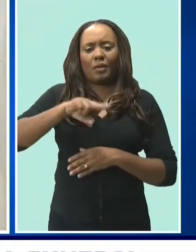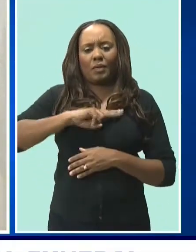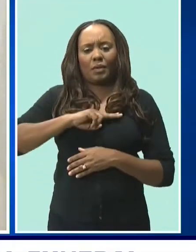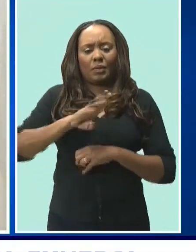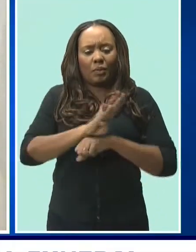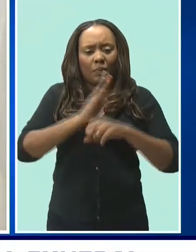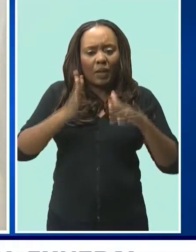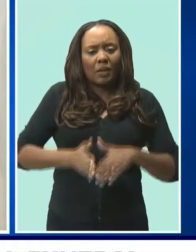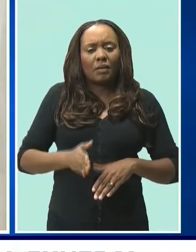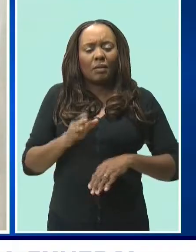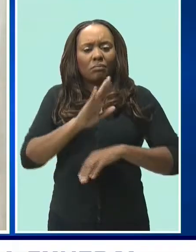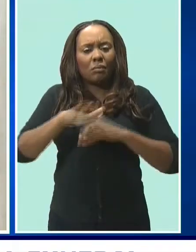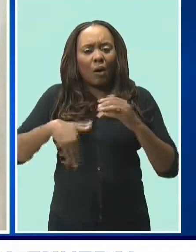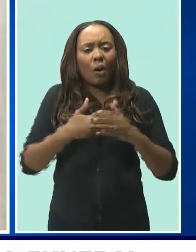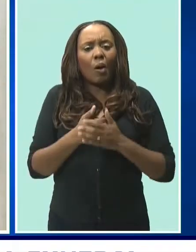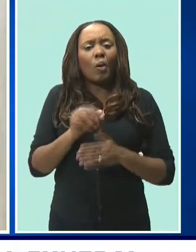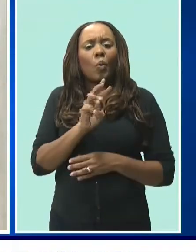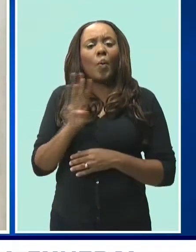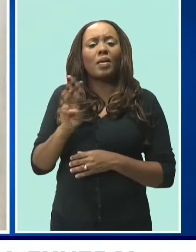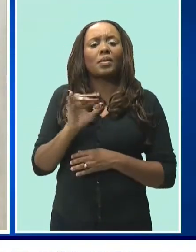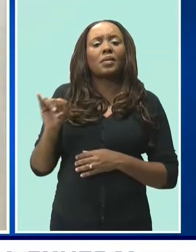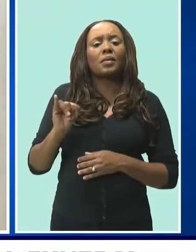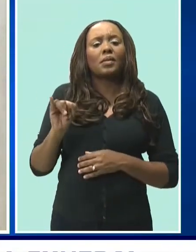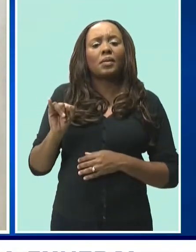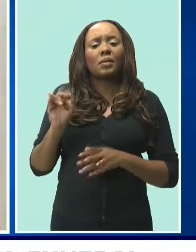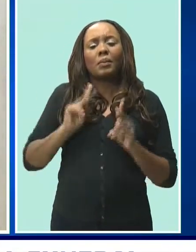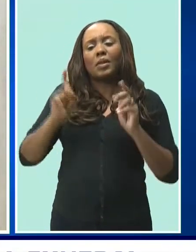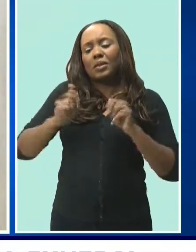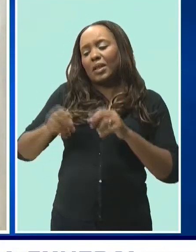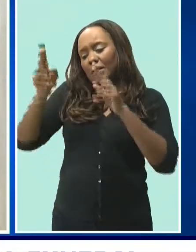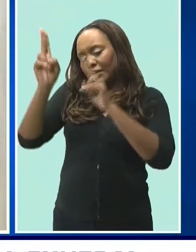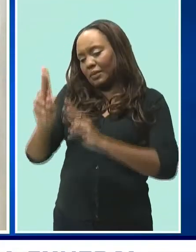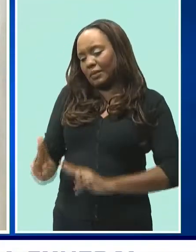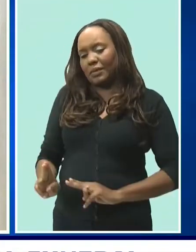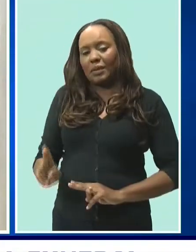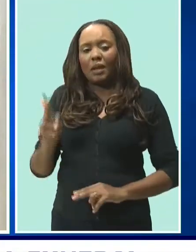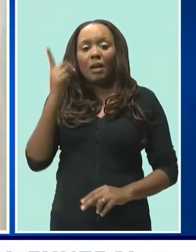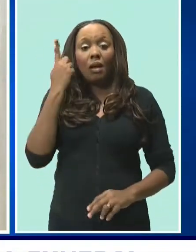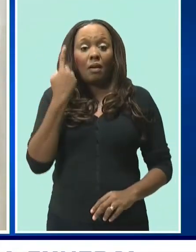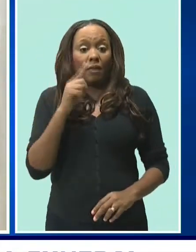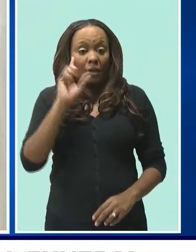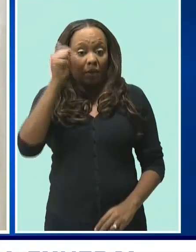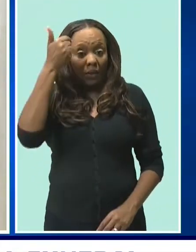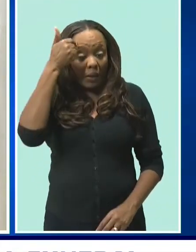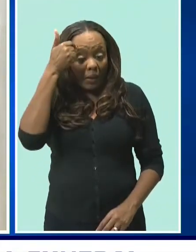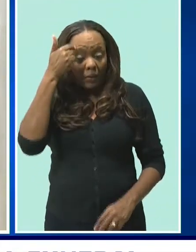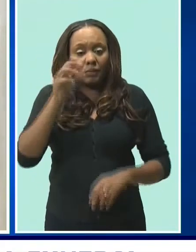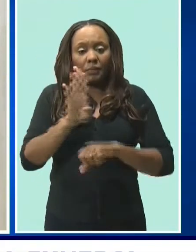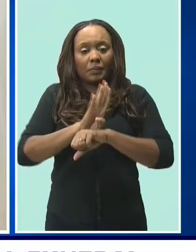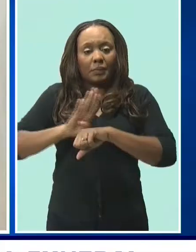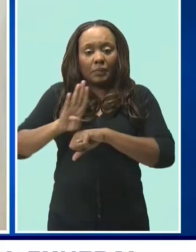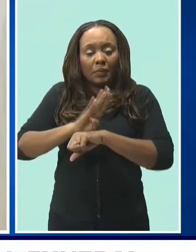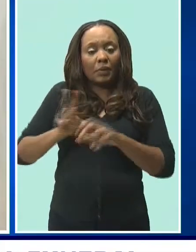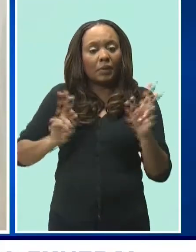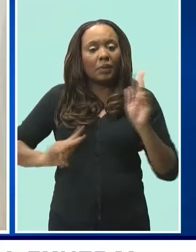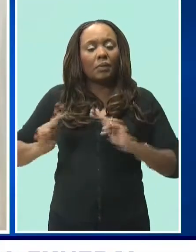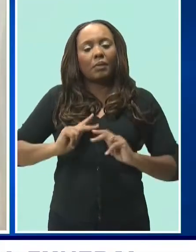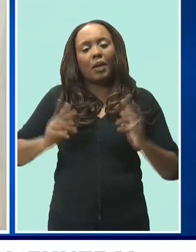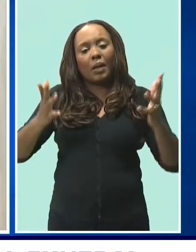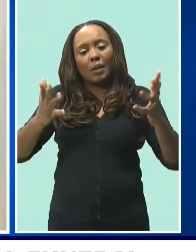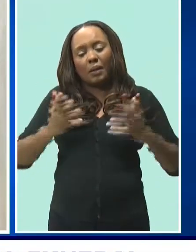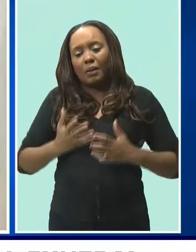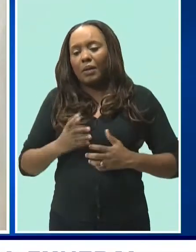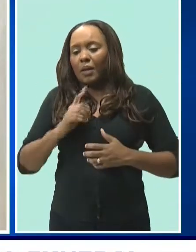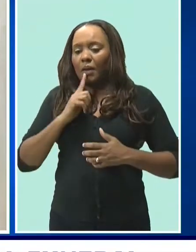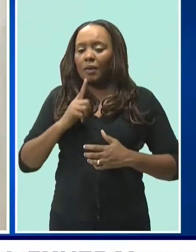West Indians, both young and old, should emulate. On behalf of the government and the people of Barbados, I wish to extend